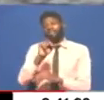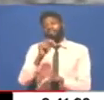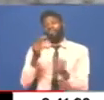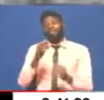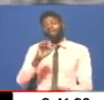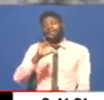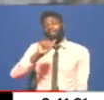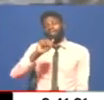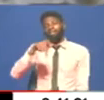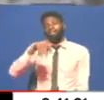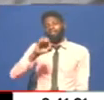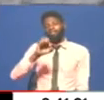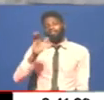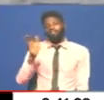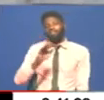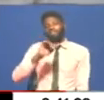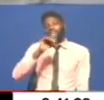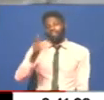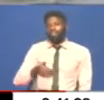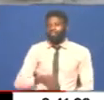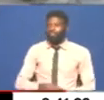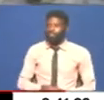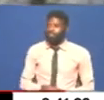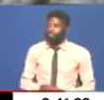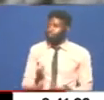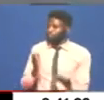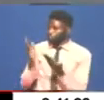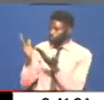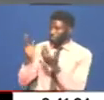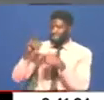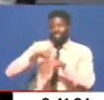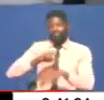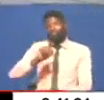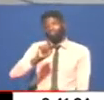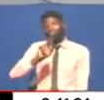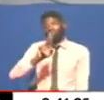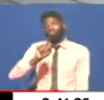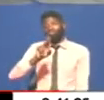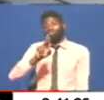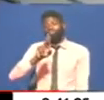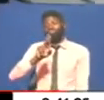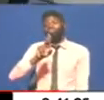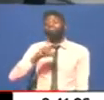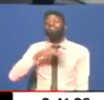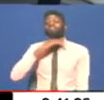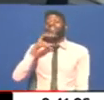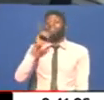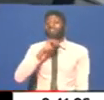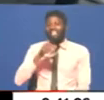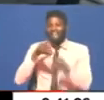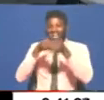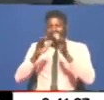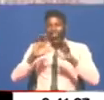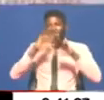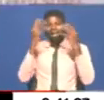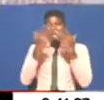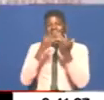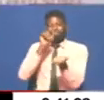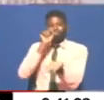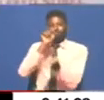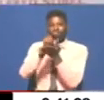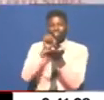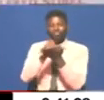Tributes following the death of Archbishop Desmond Tutu have been pouring in from leaders around the world, including